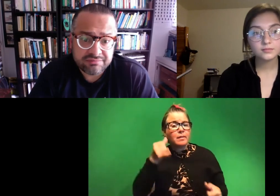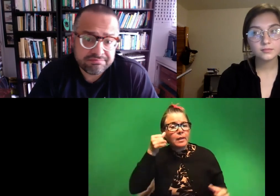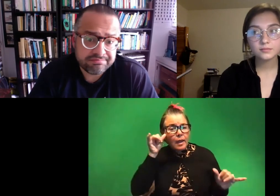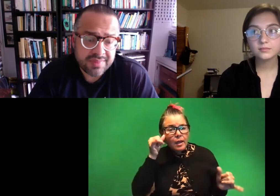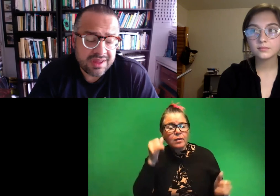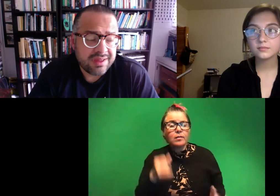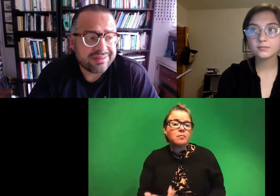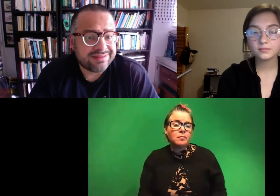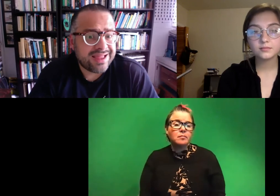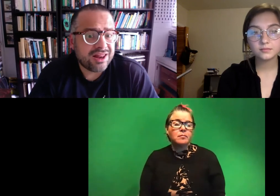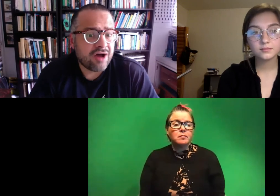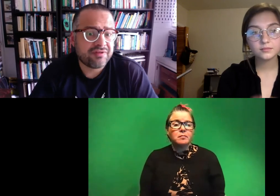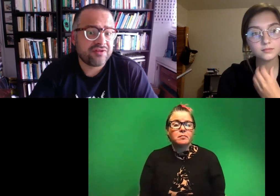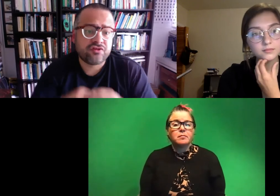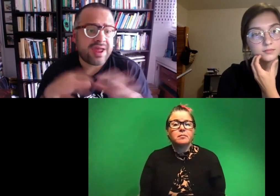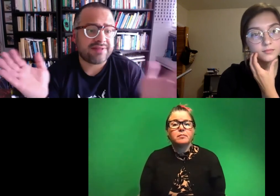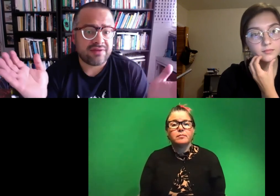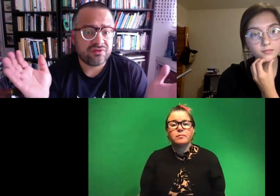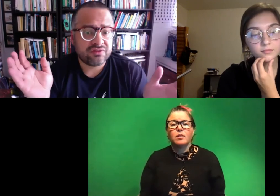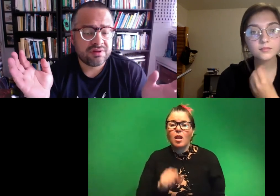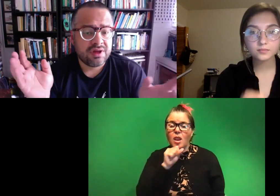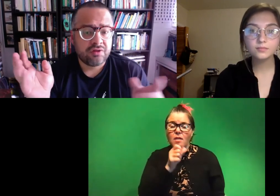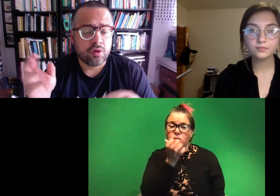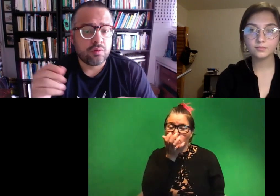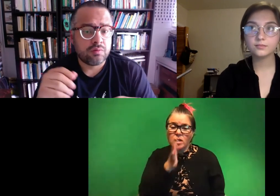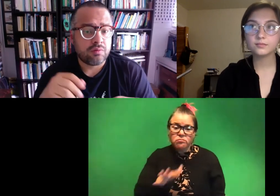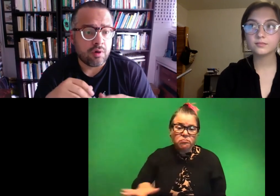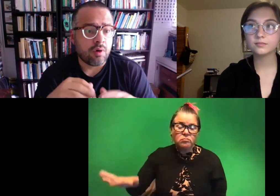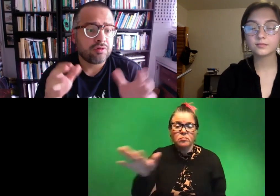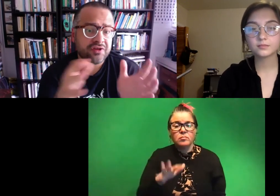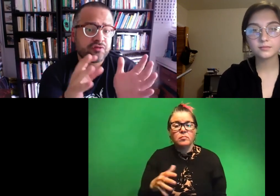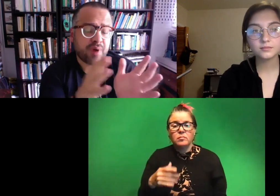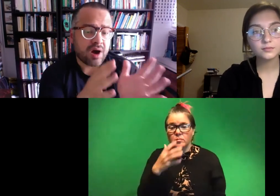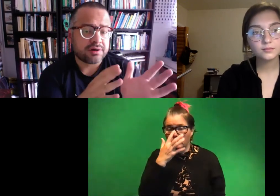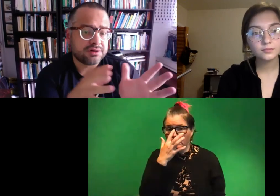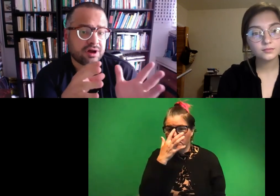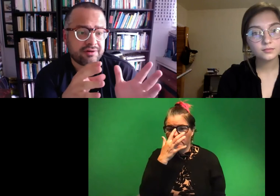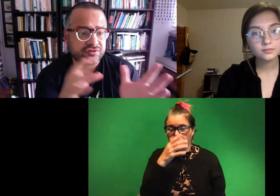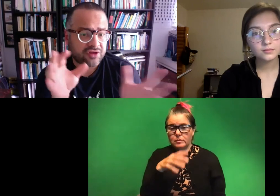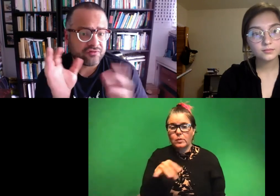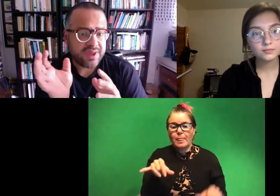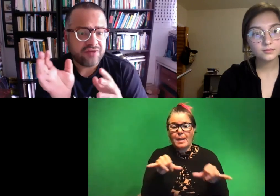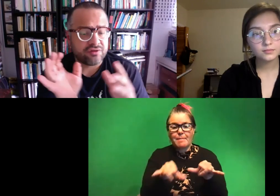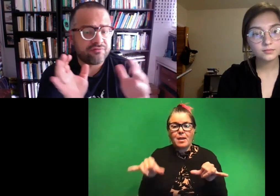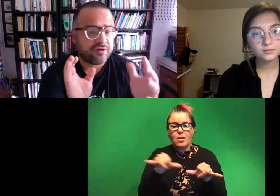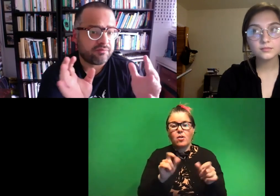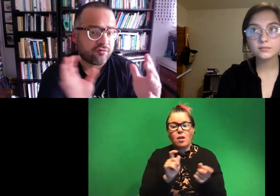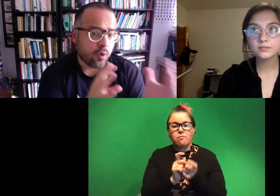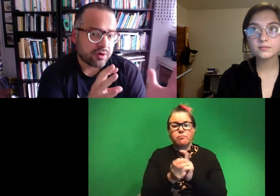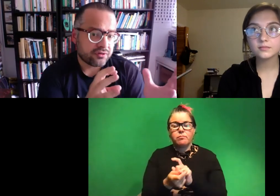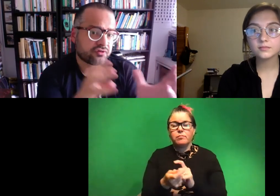areas, that they love these grasslands. So all this pattern of transformation